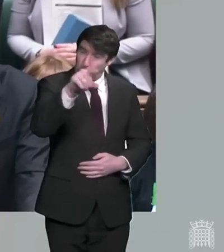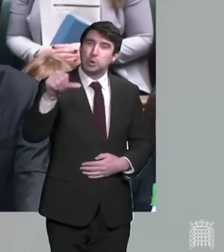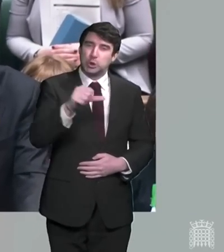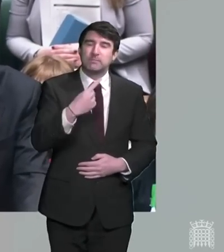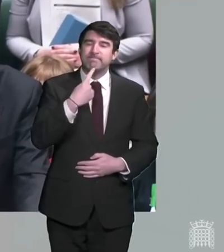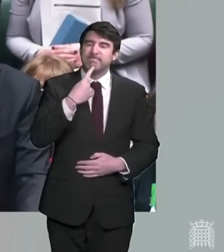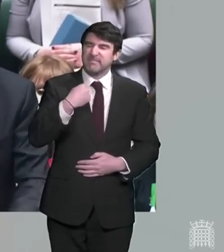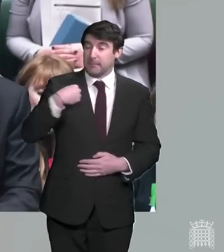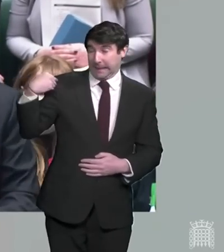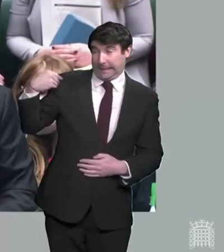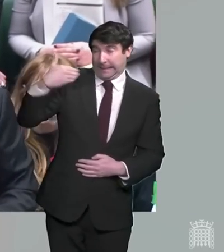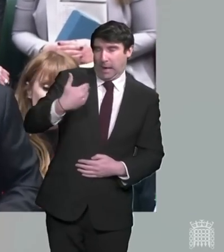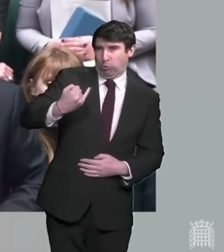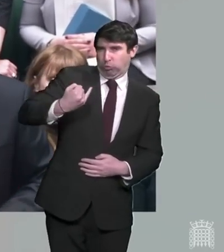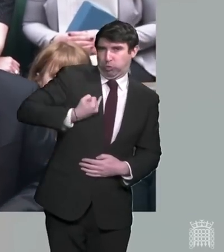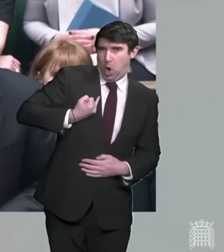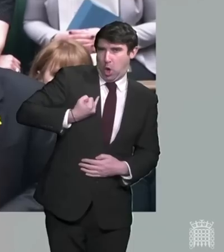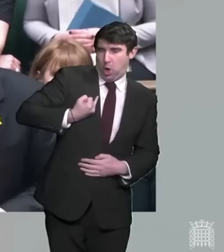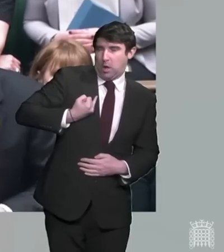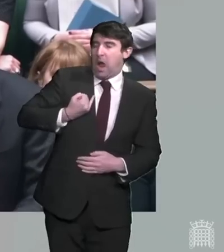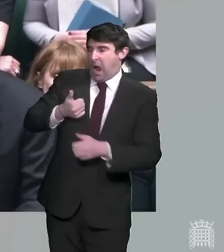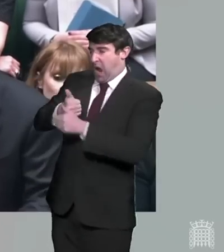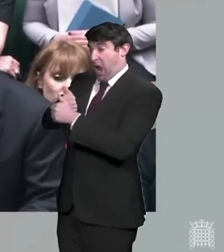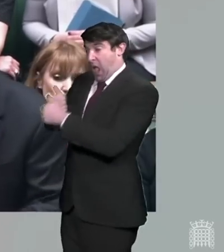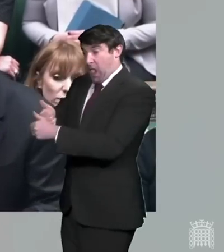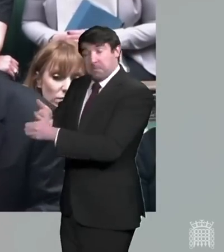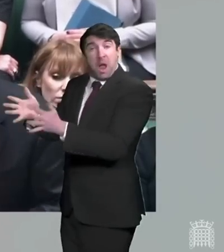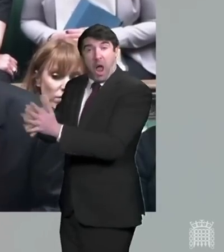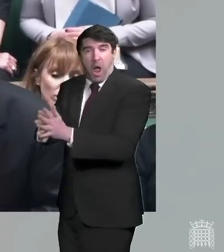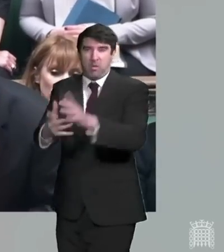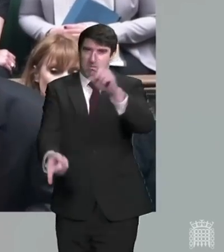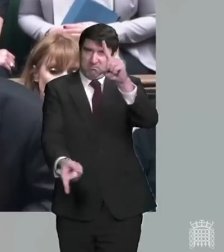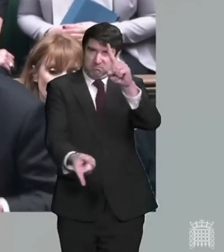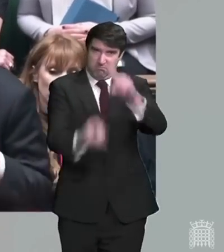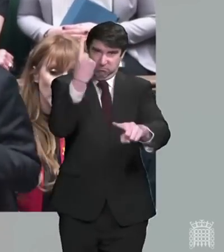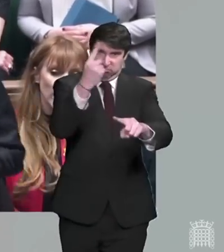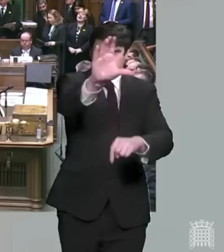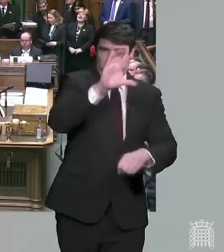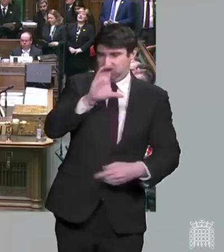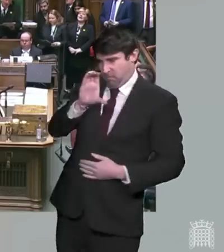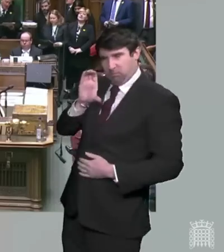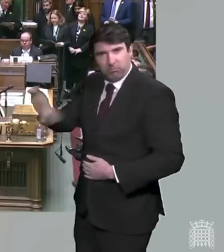botched windfall tax, and finally choose family finances over oil profits?